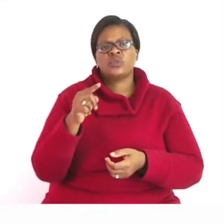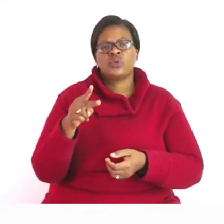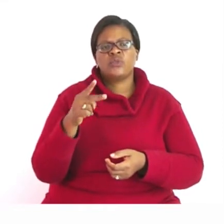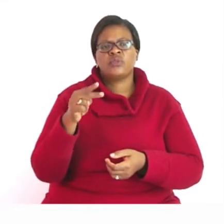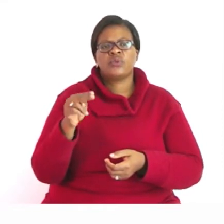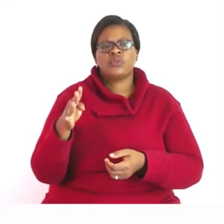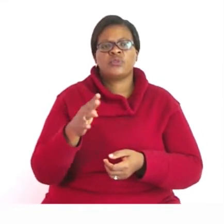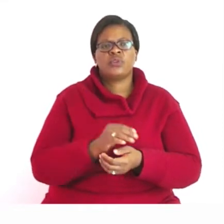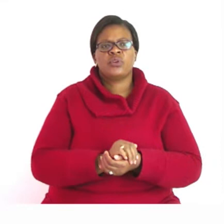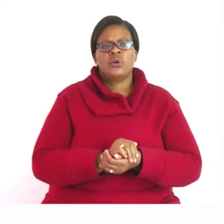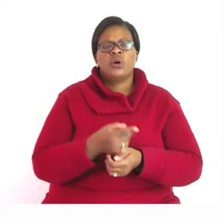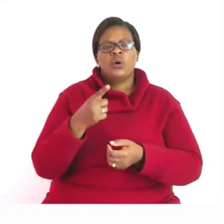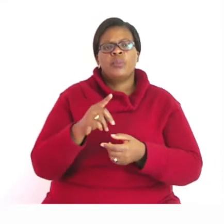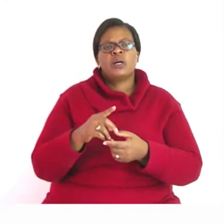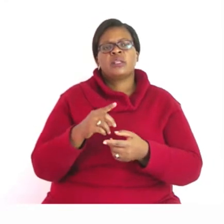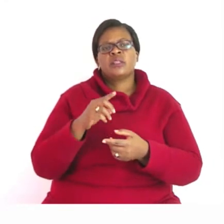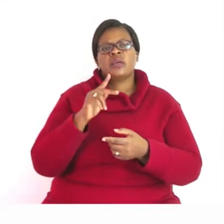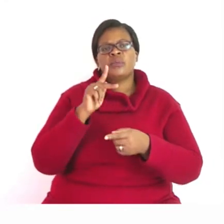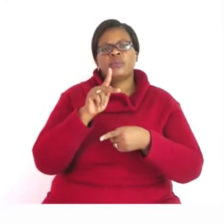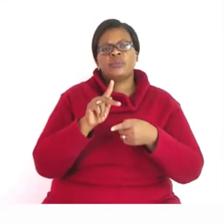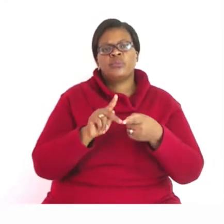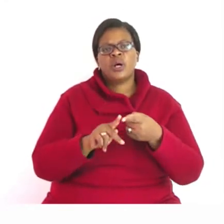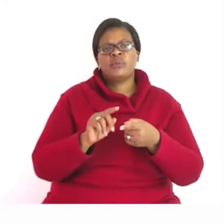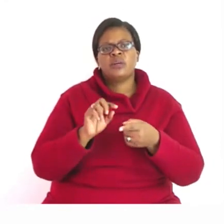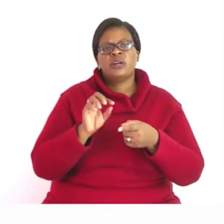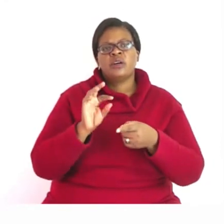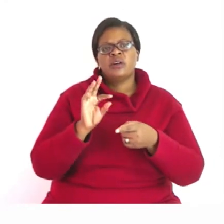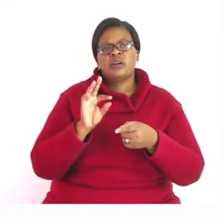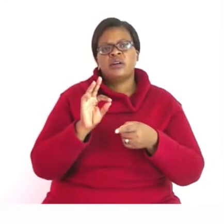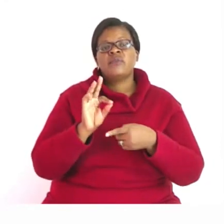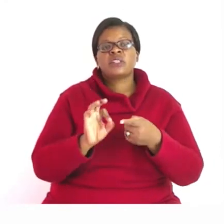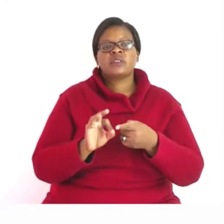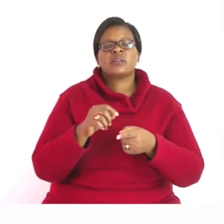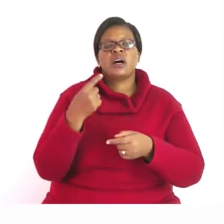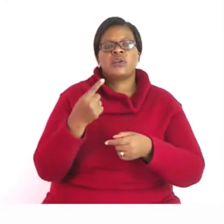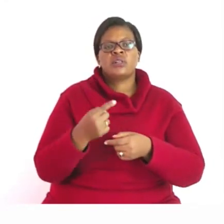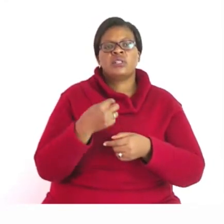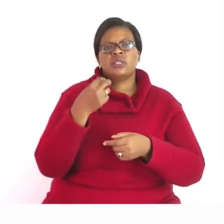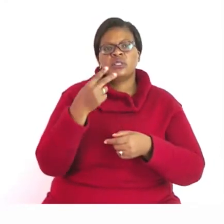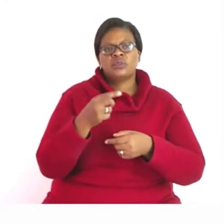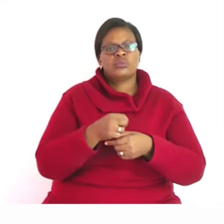But the prime factors are only 2, which is 2 and 3.